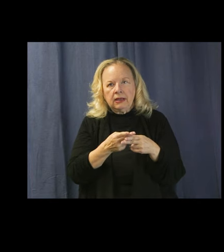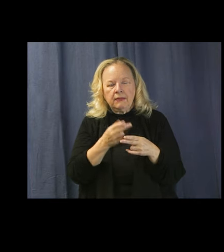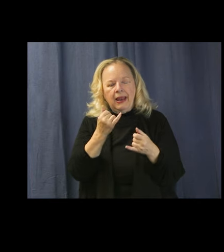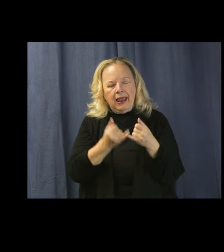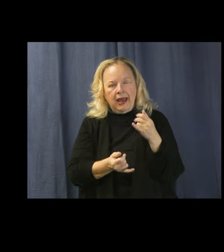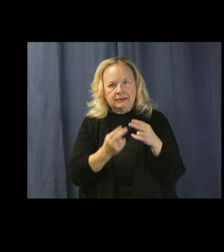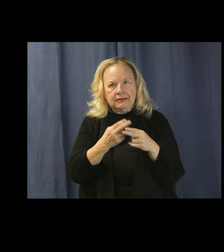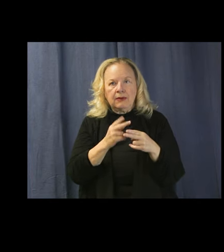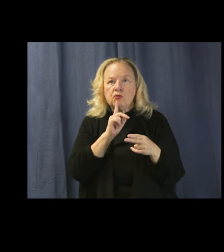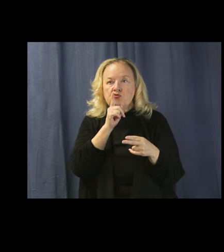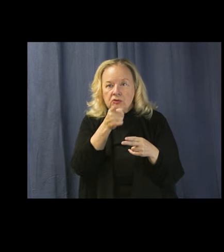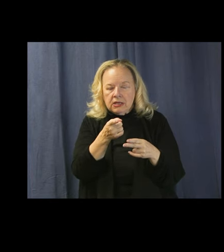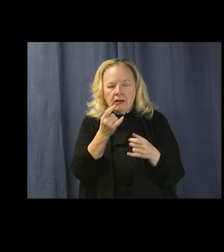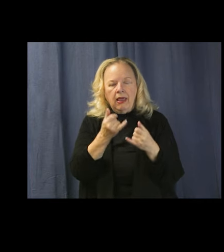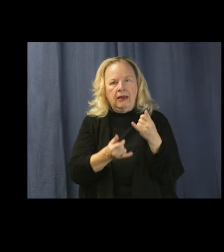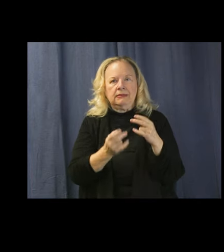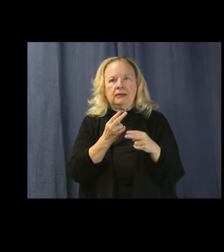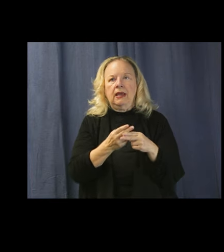real last name.